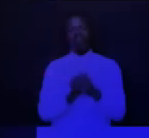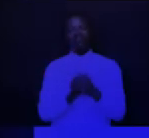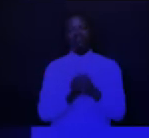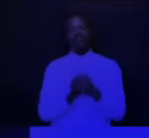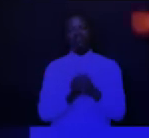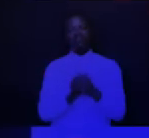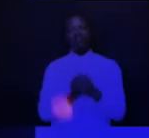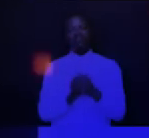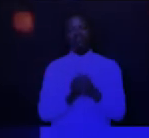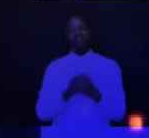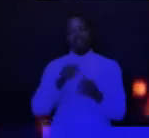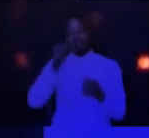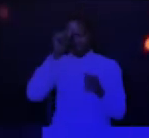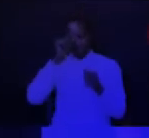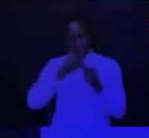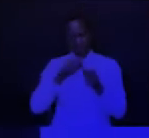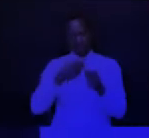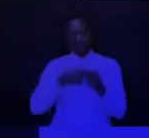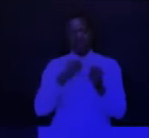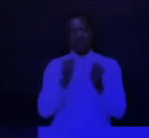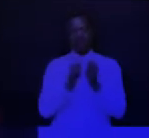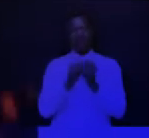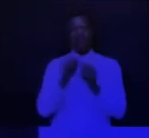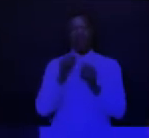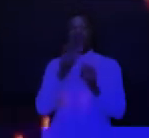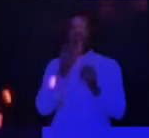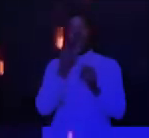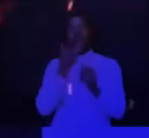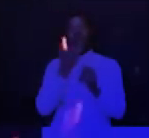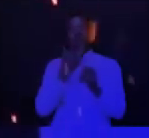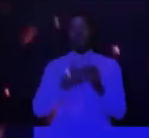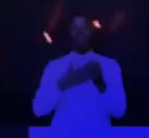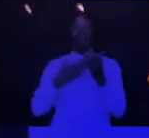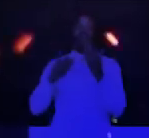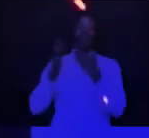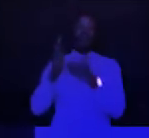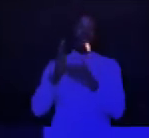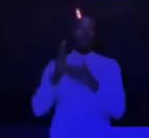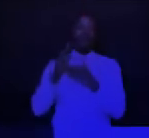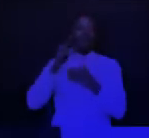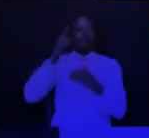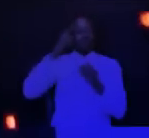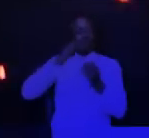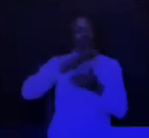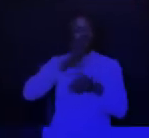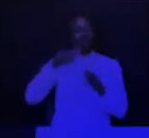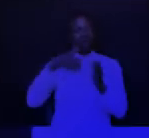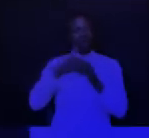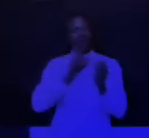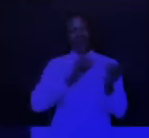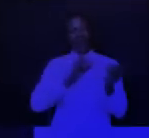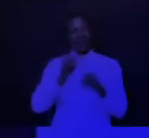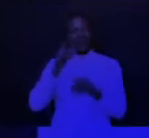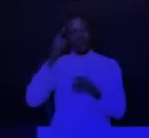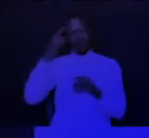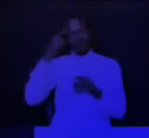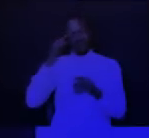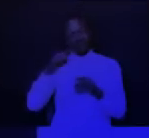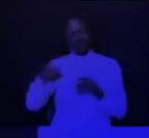Remember me with favor, my God, for all I have done for